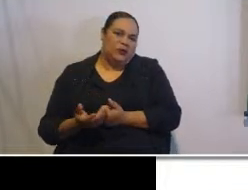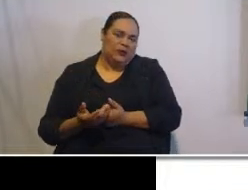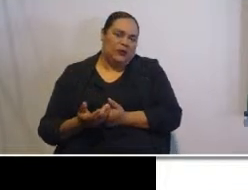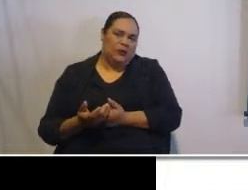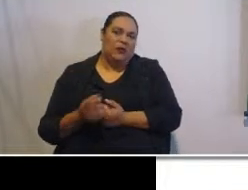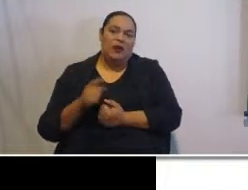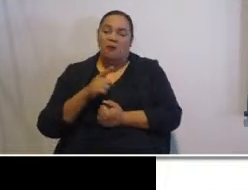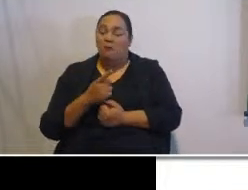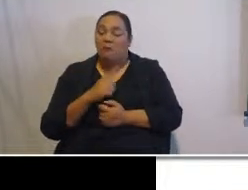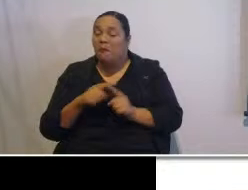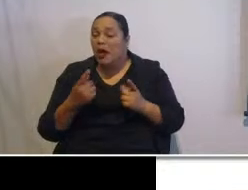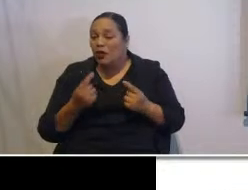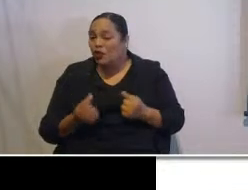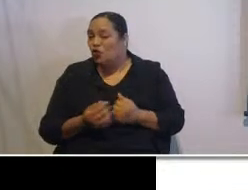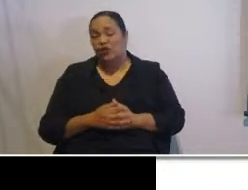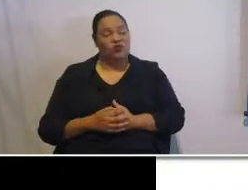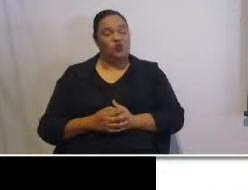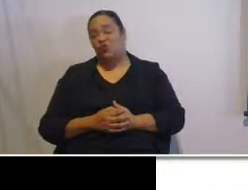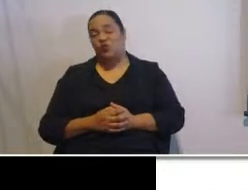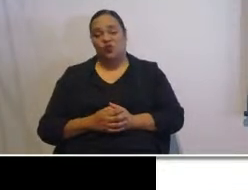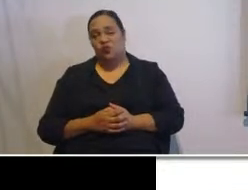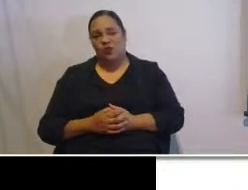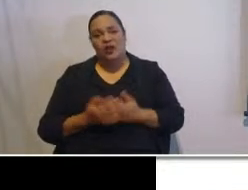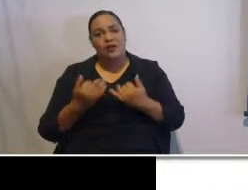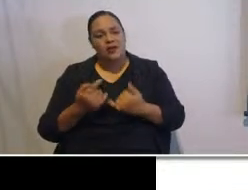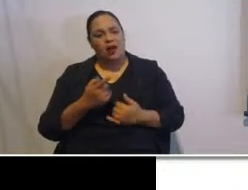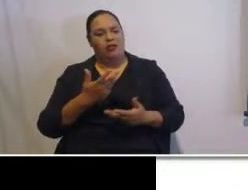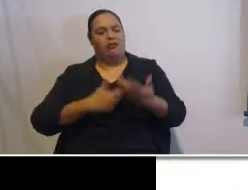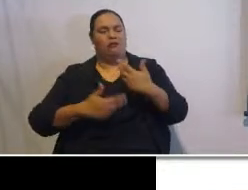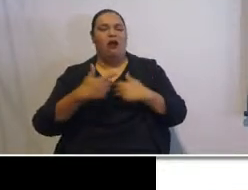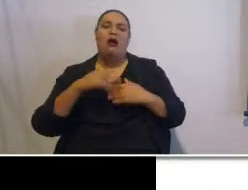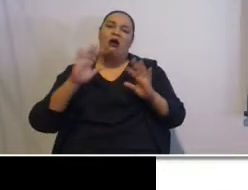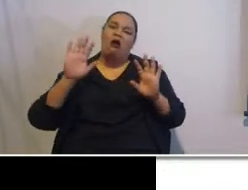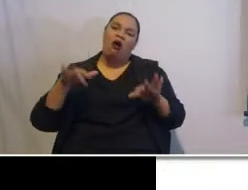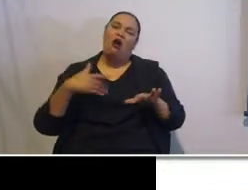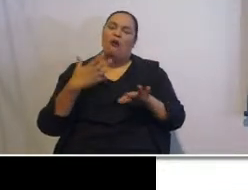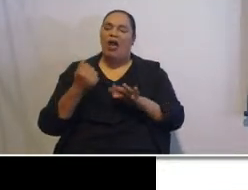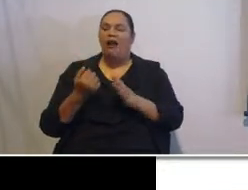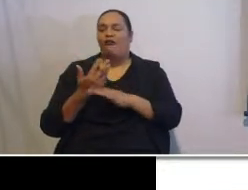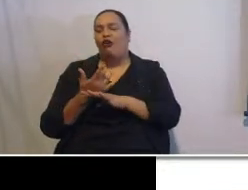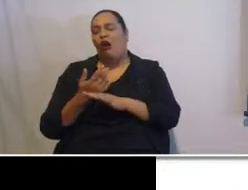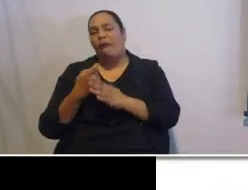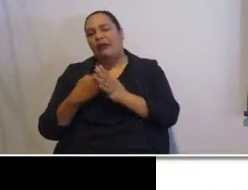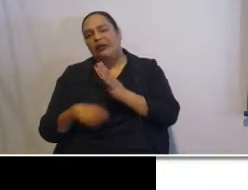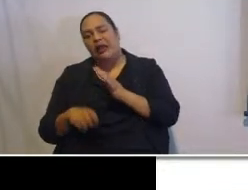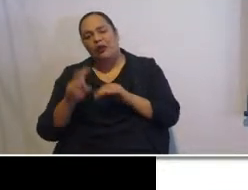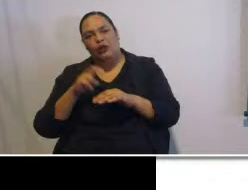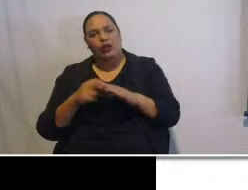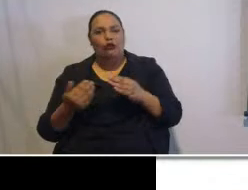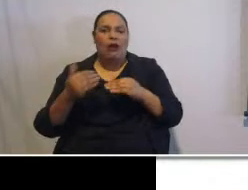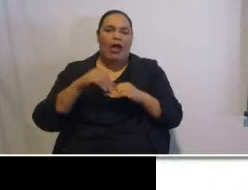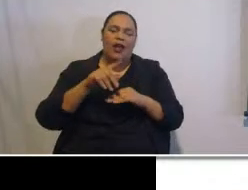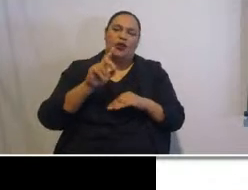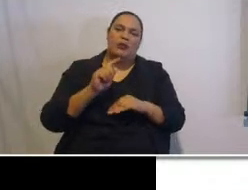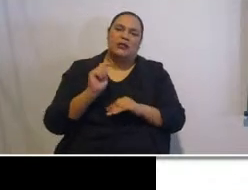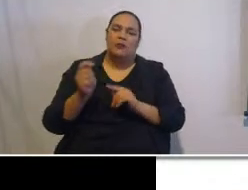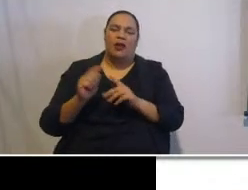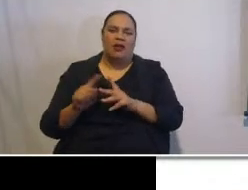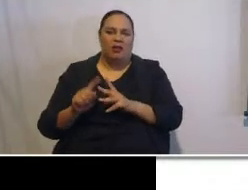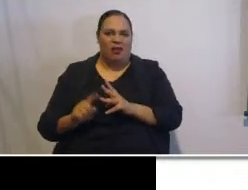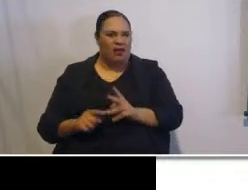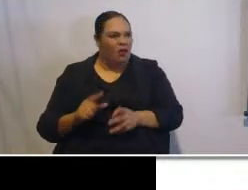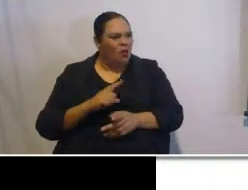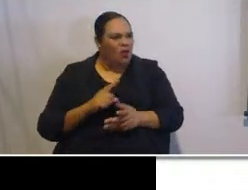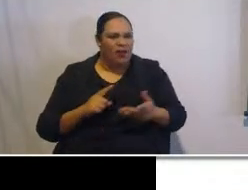And it hasn't. And now it's saying, well, we've got this carbon tax that we're going to have to add, and you guys are going to have to pay for it.